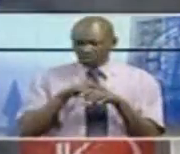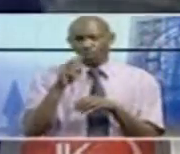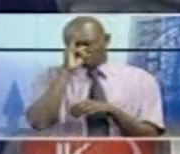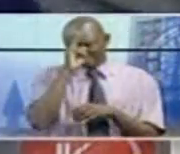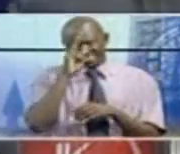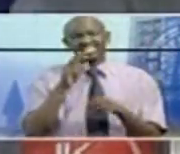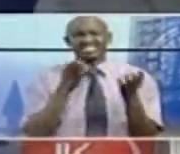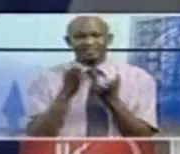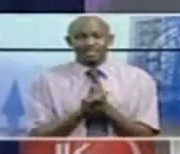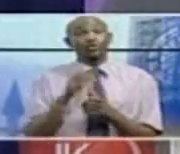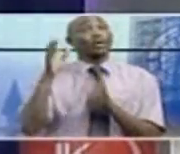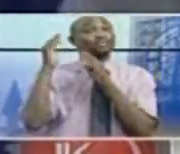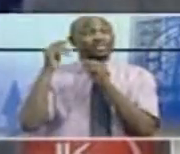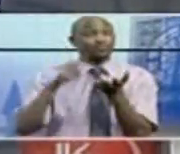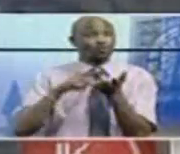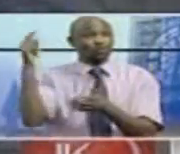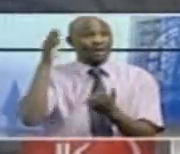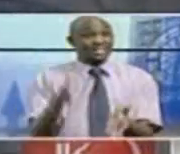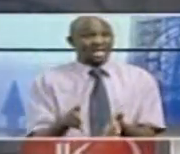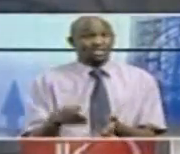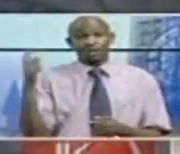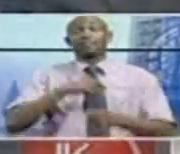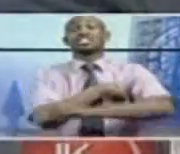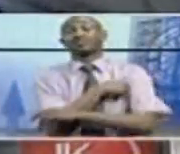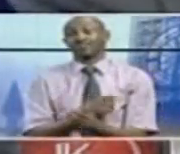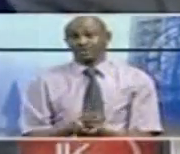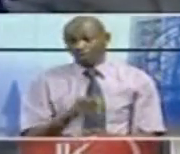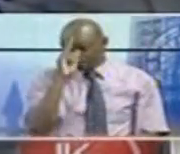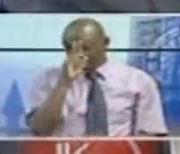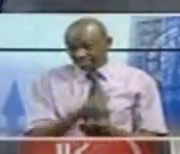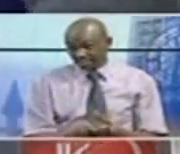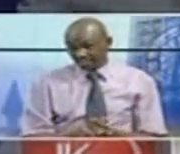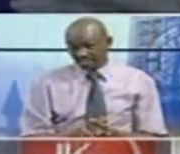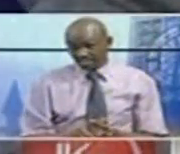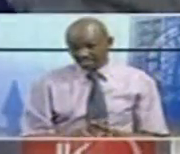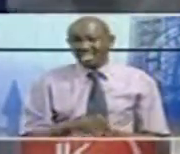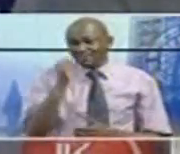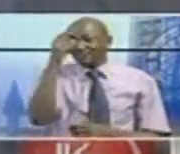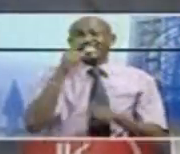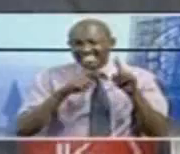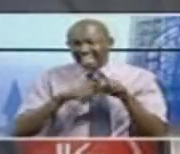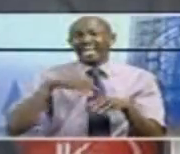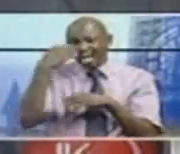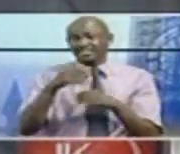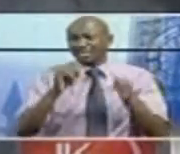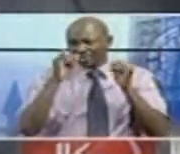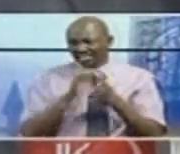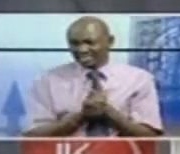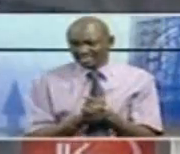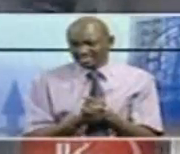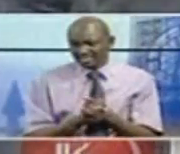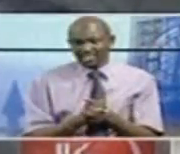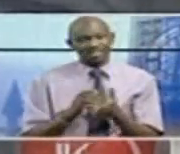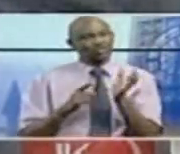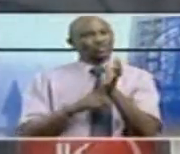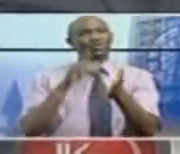service, you expected a Muzungu to come here and become the chief of police 50 years after independence, shows